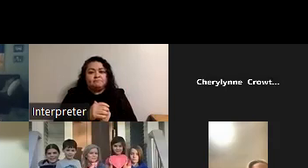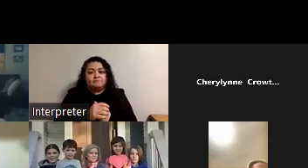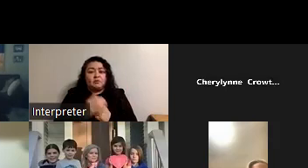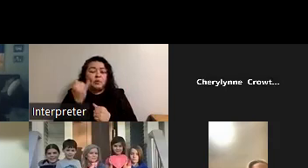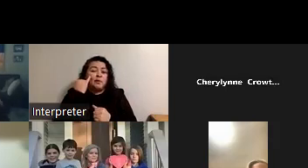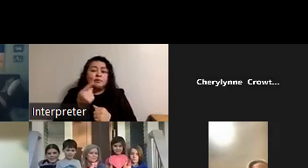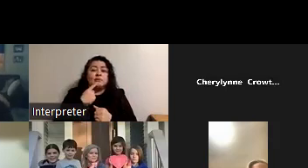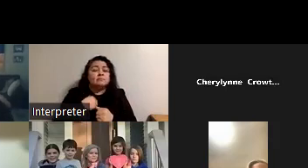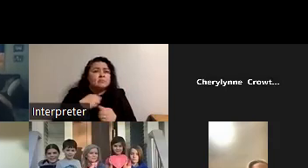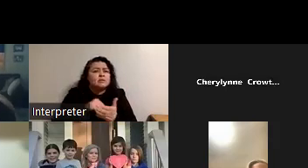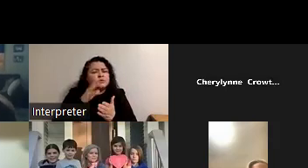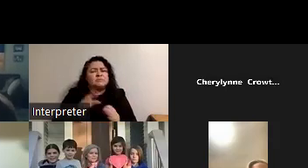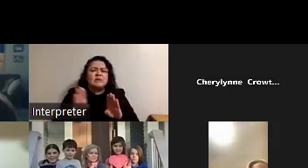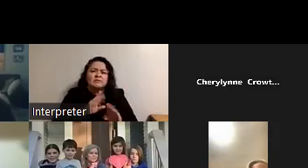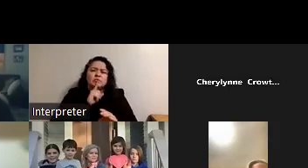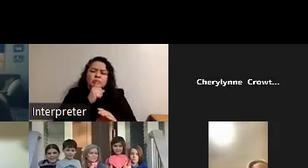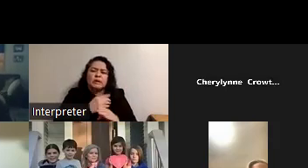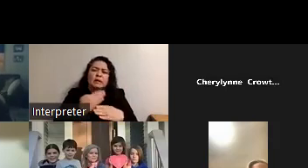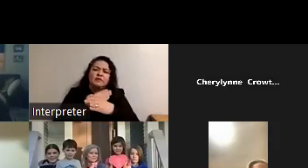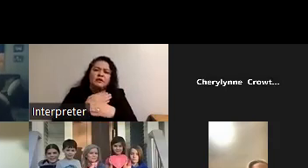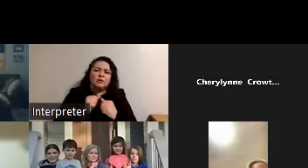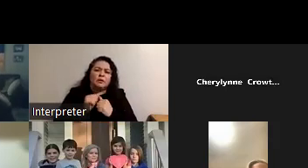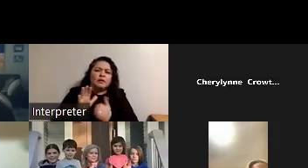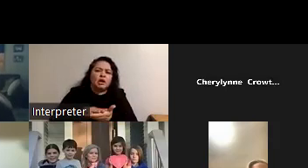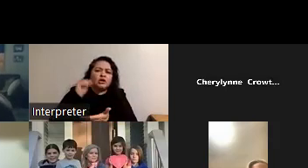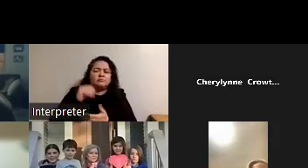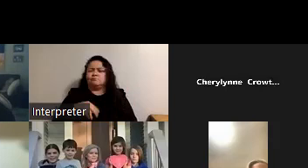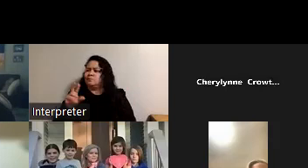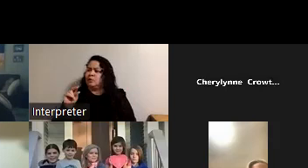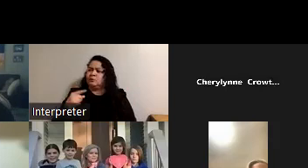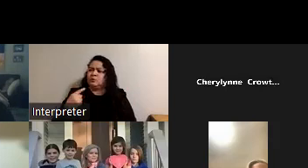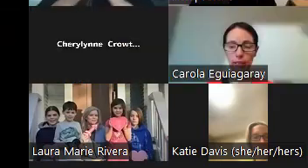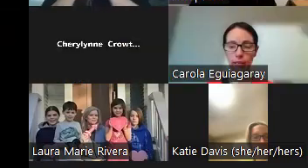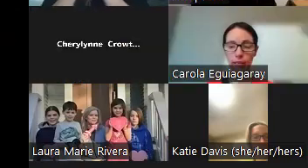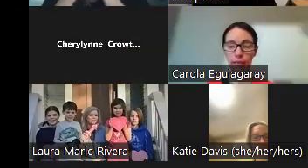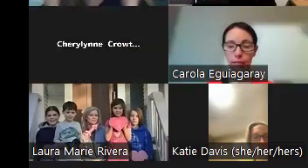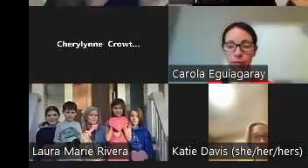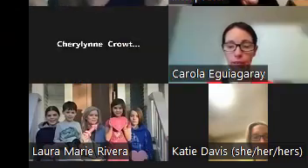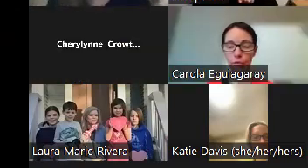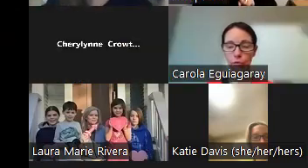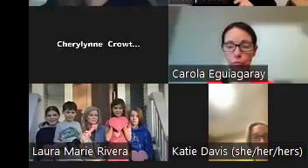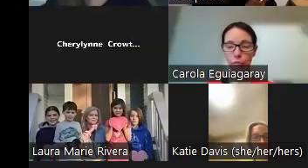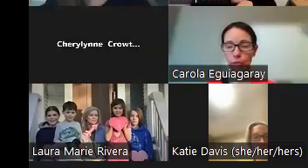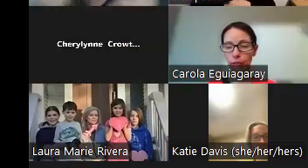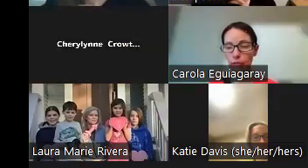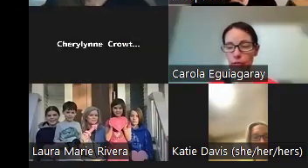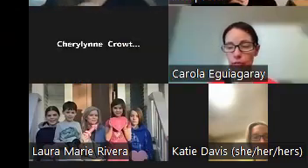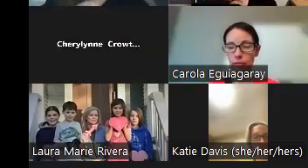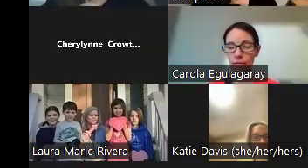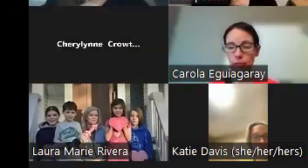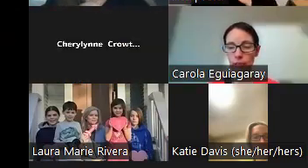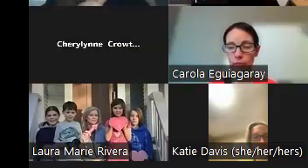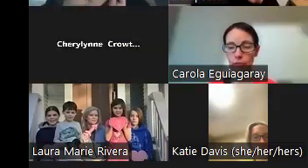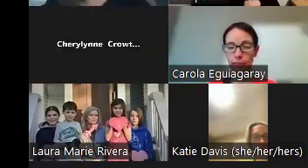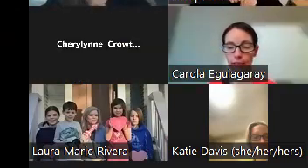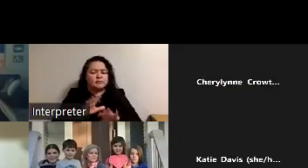you're saying my students behavior is really interfering with their learning and they're like no we disagree we're not going to do it i would think that's a great time